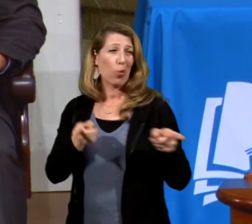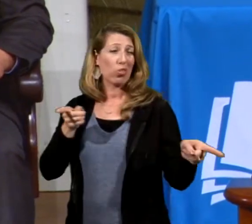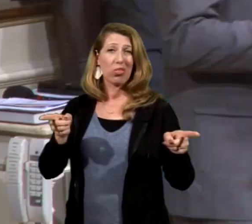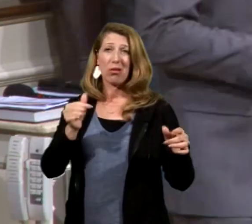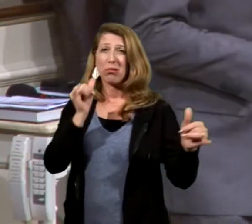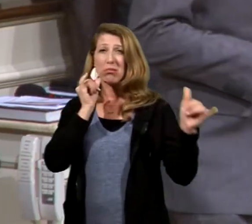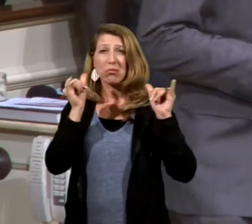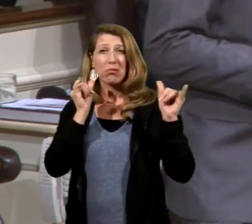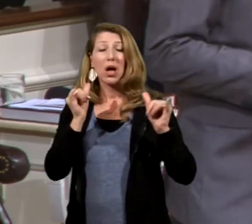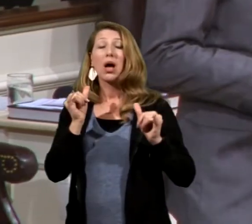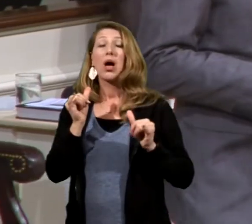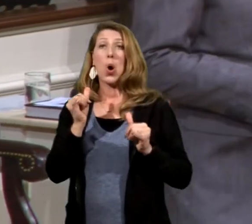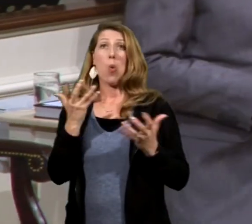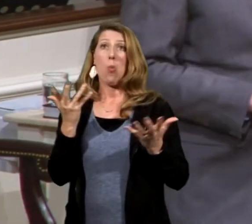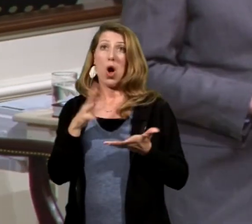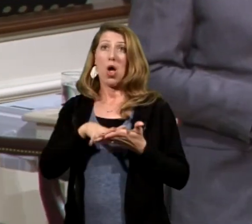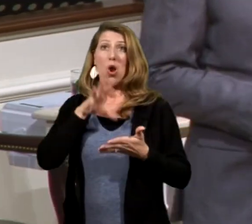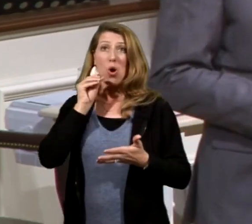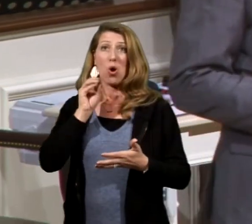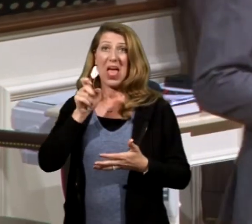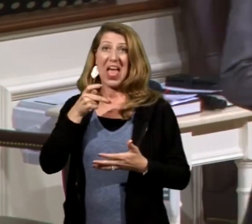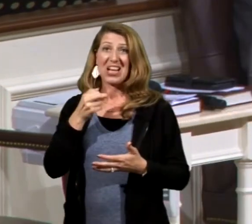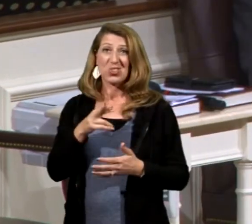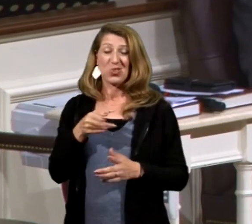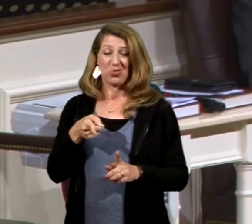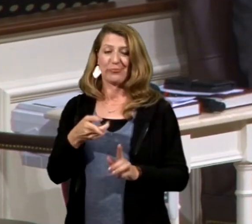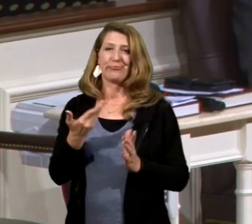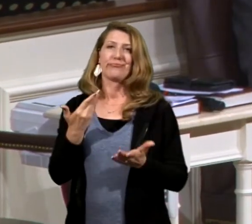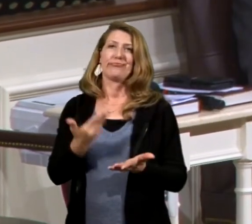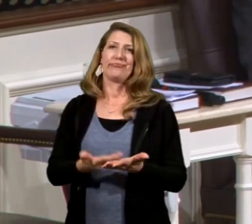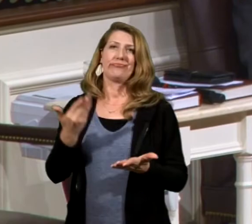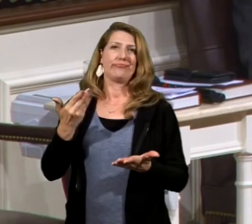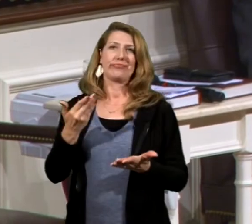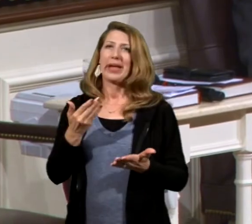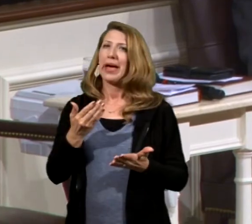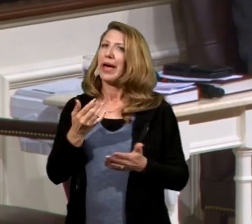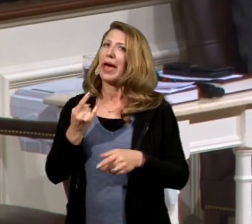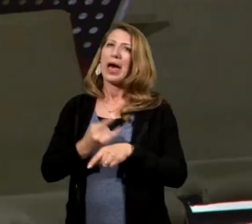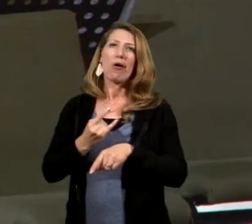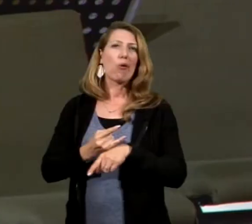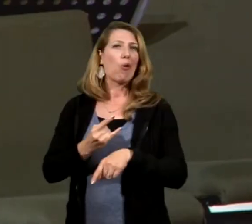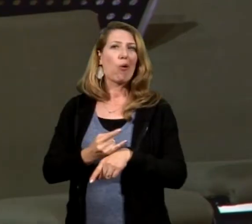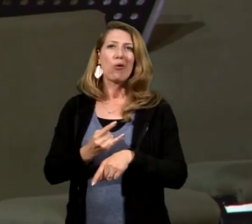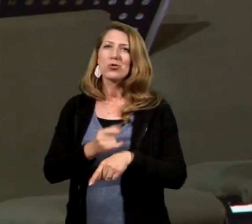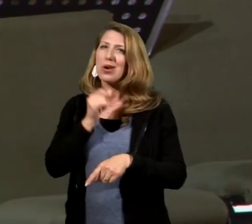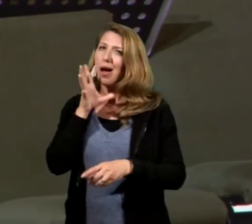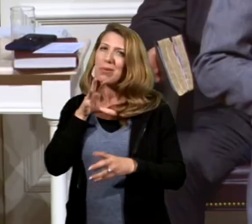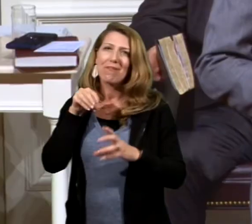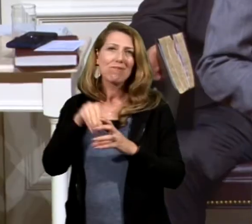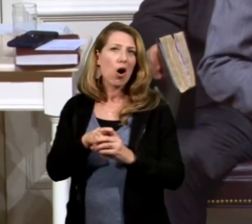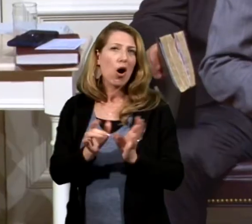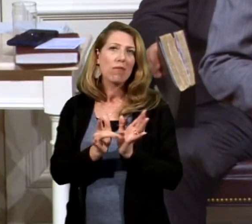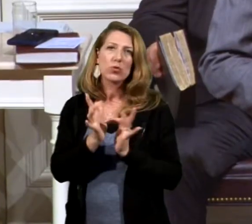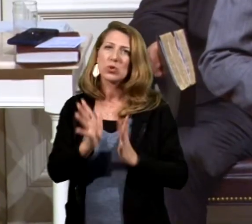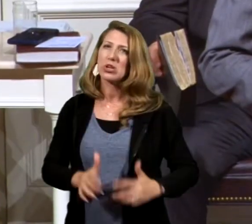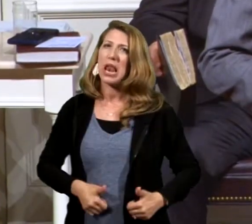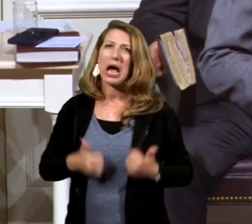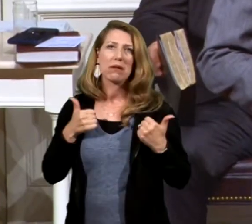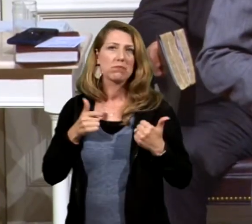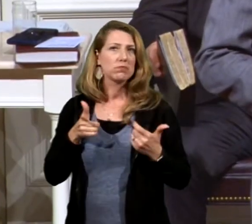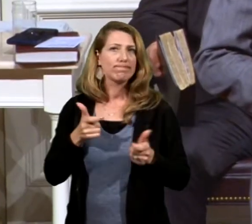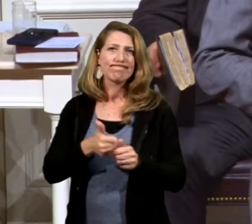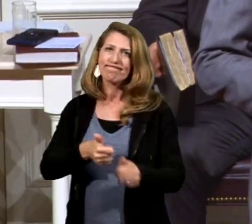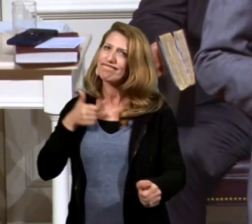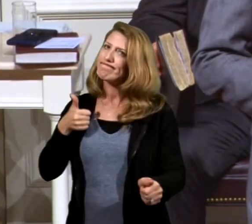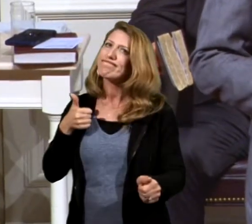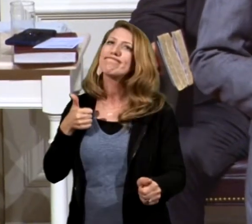I can learn from the book of Esther, alcohol has no part in the life of a Christian. Stay away from it.